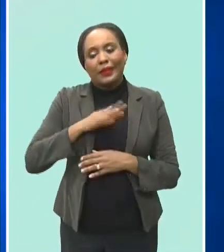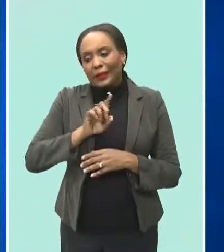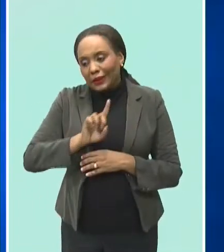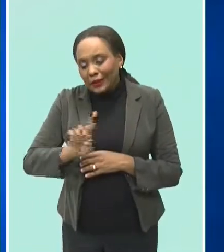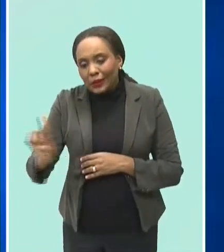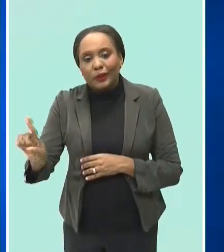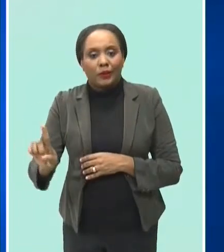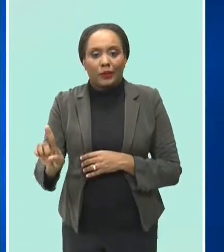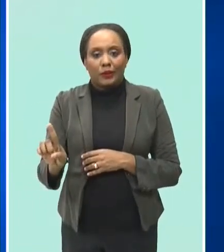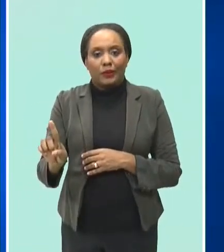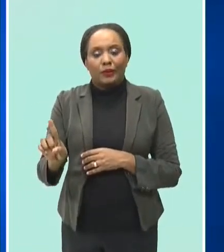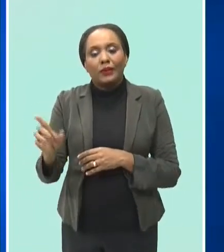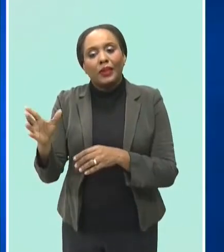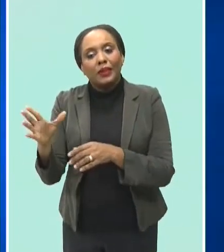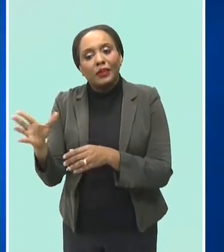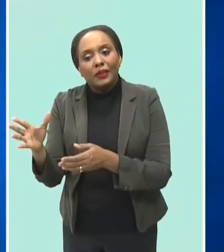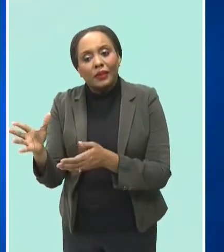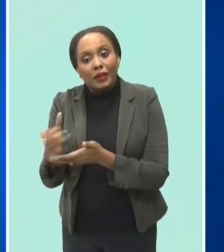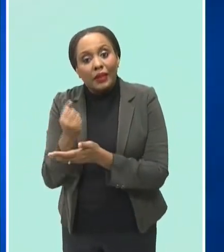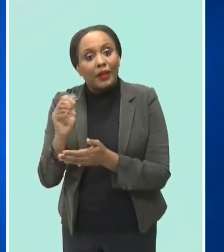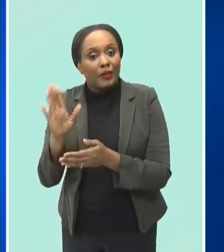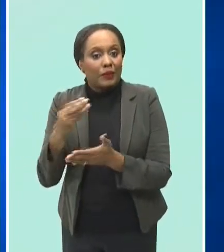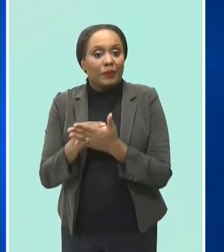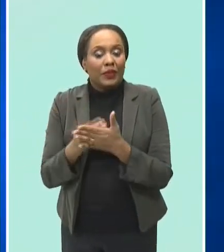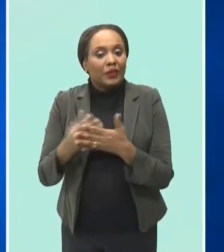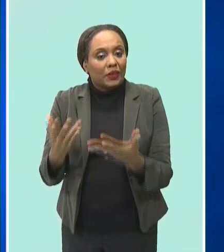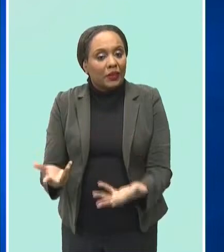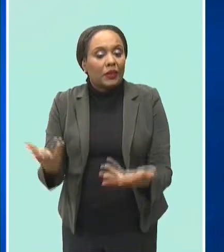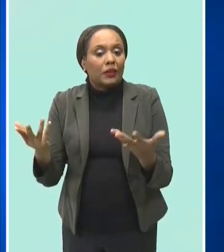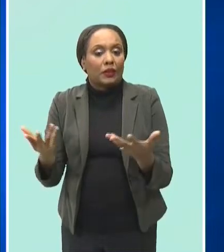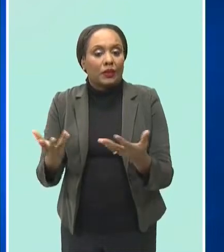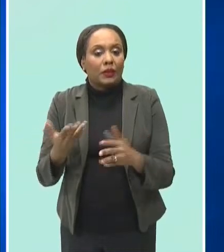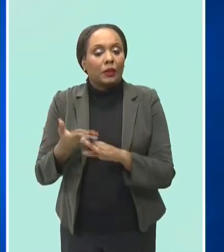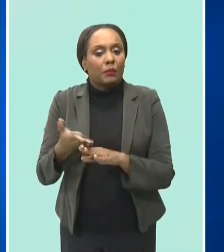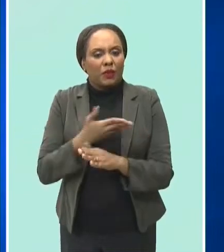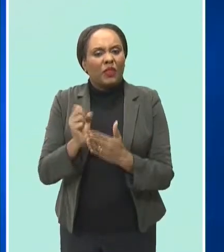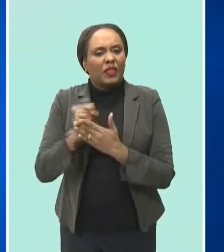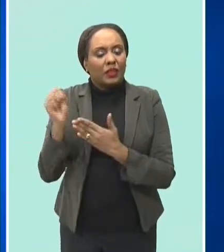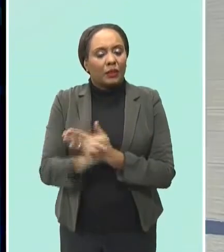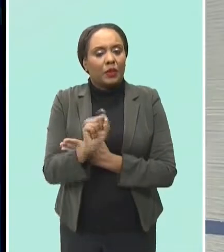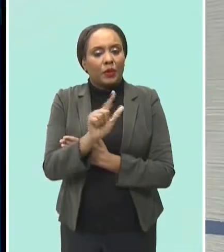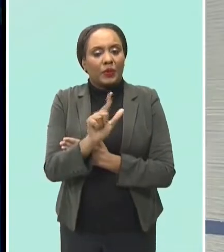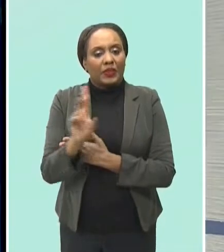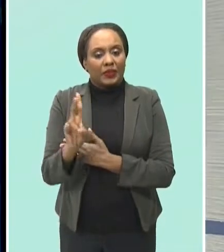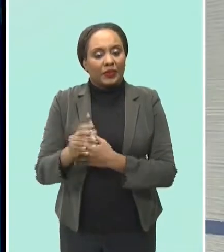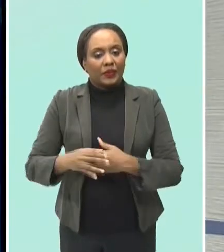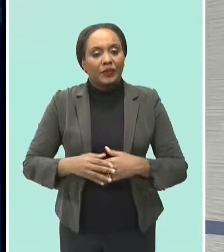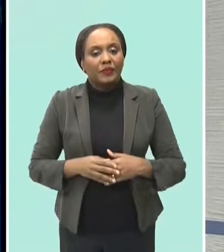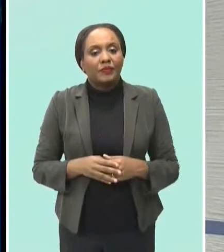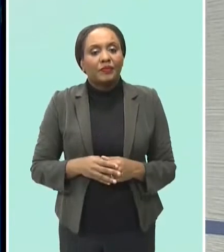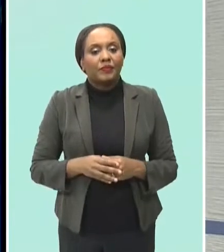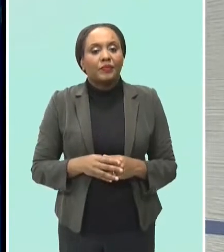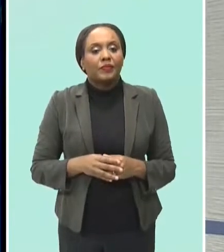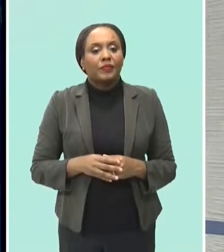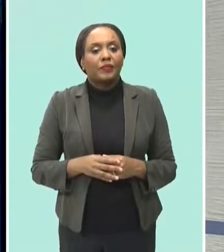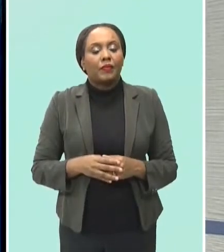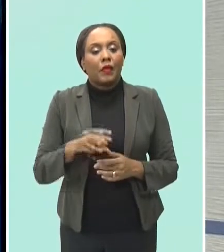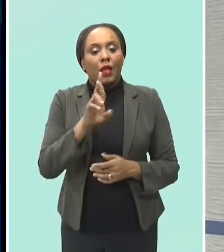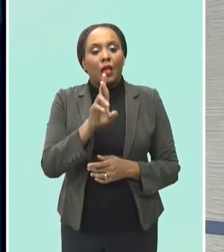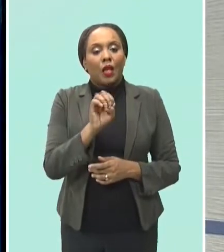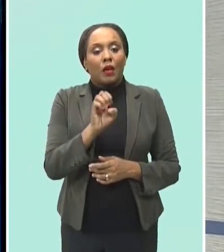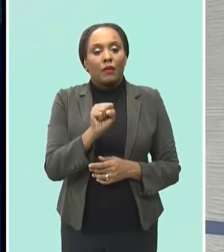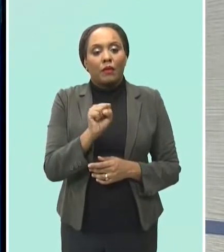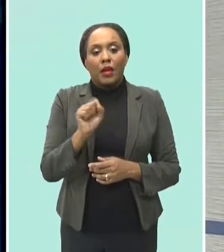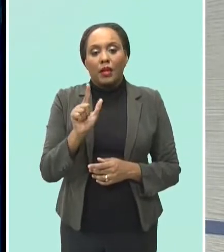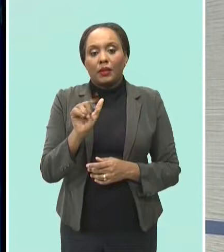this extended period to collect their payments from us before we close. Ms. Senhouse says Res Life